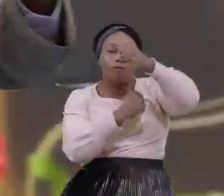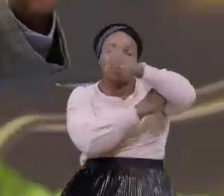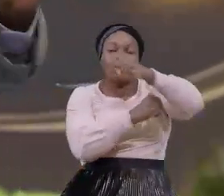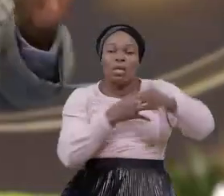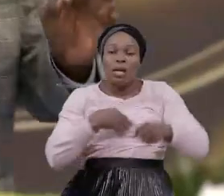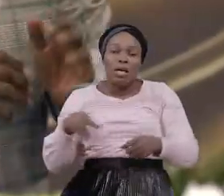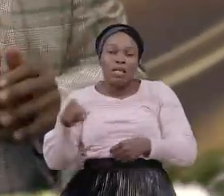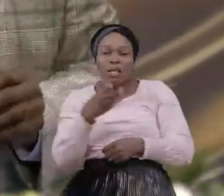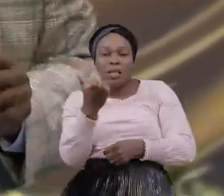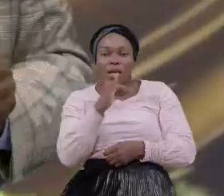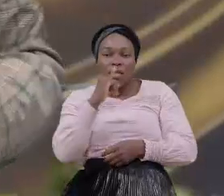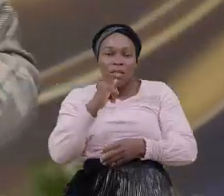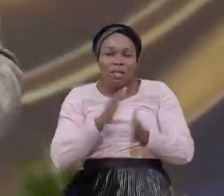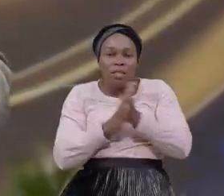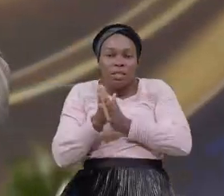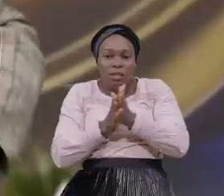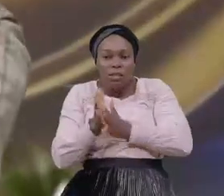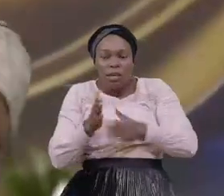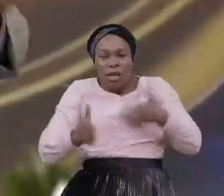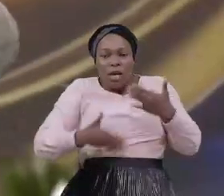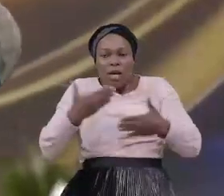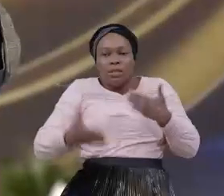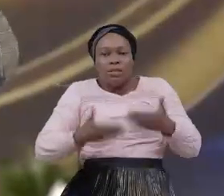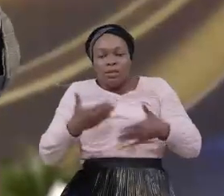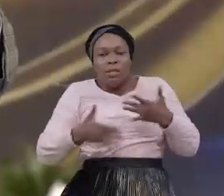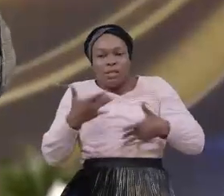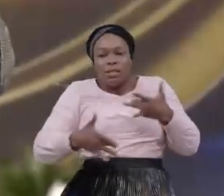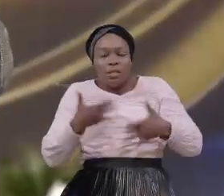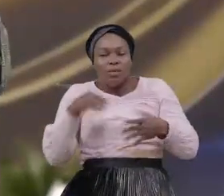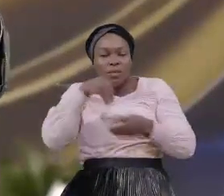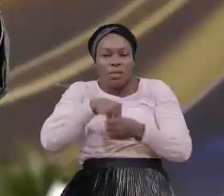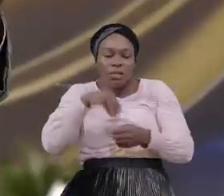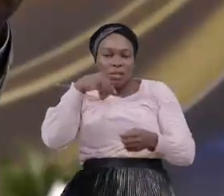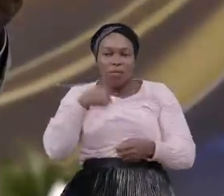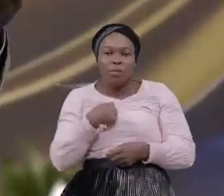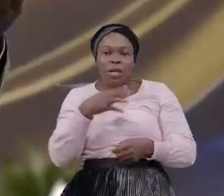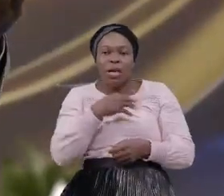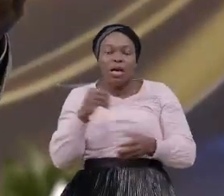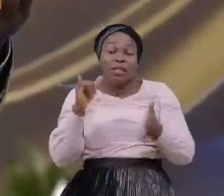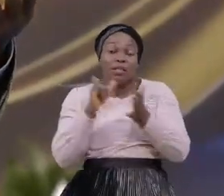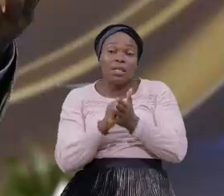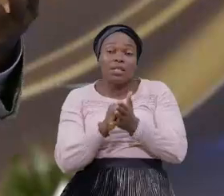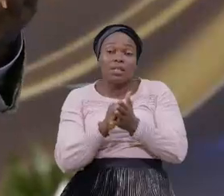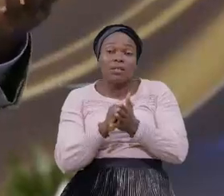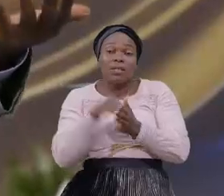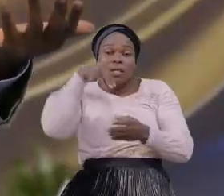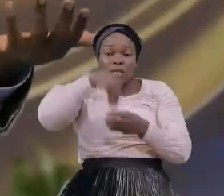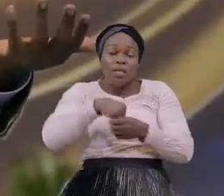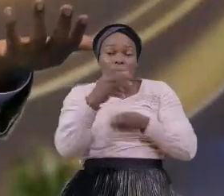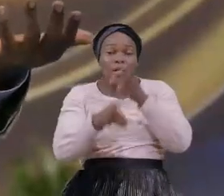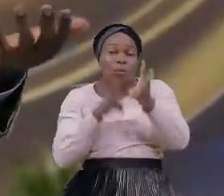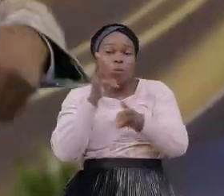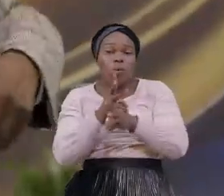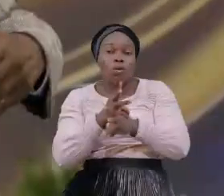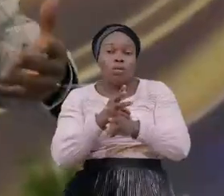inner man is strengthened, then my inner world is expanding, it's getting